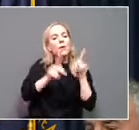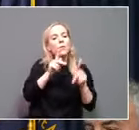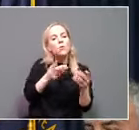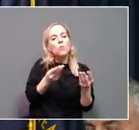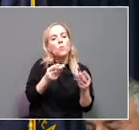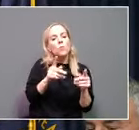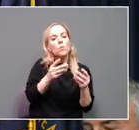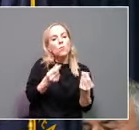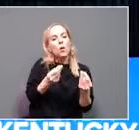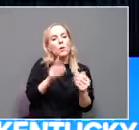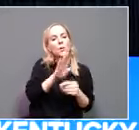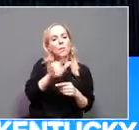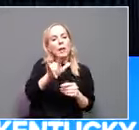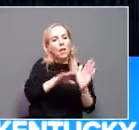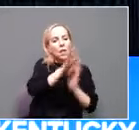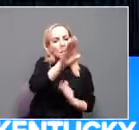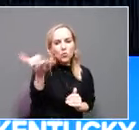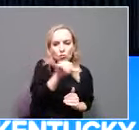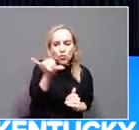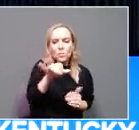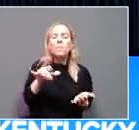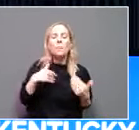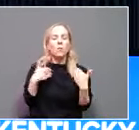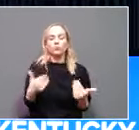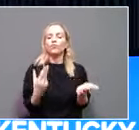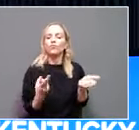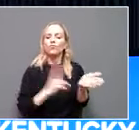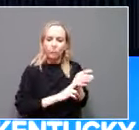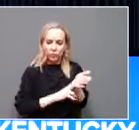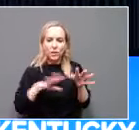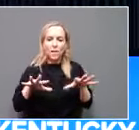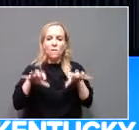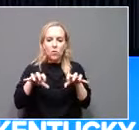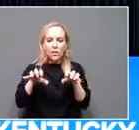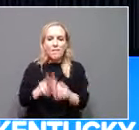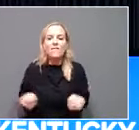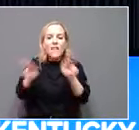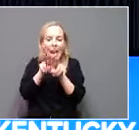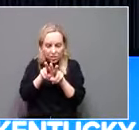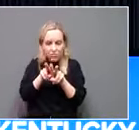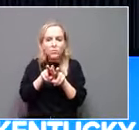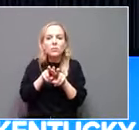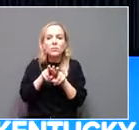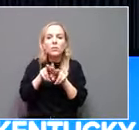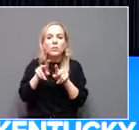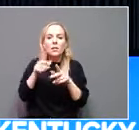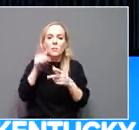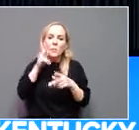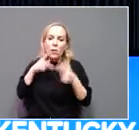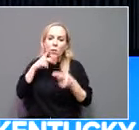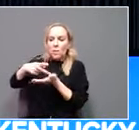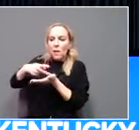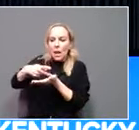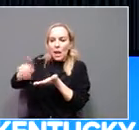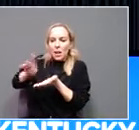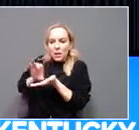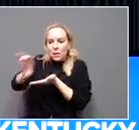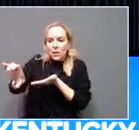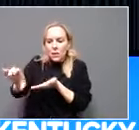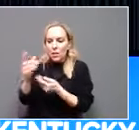executive order to get a head start on freezing the values that people are paying off of to last year's values,